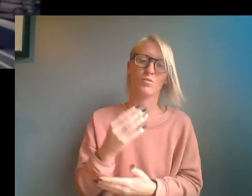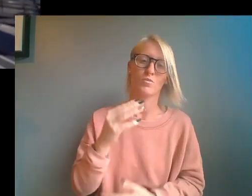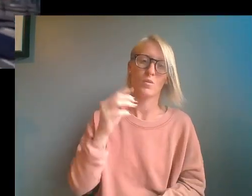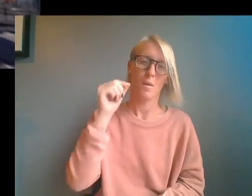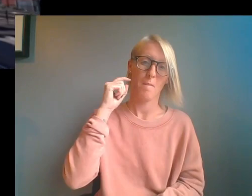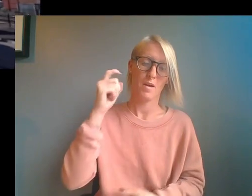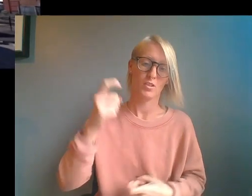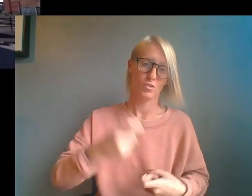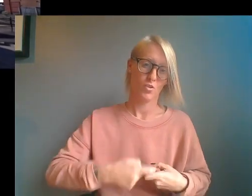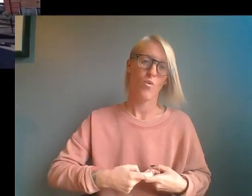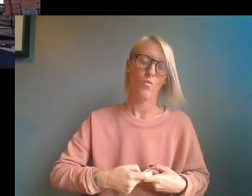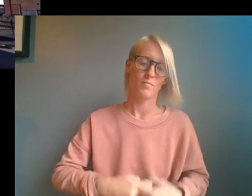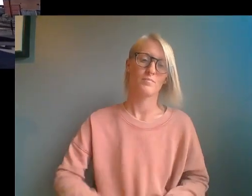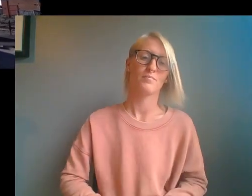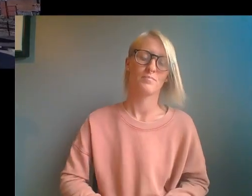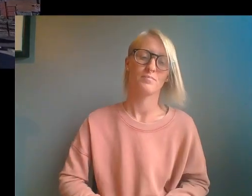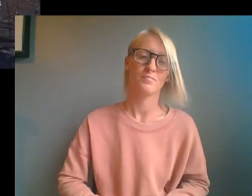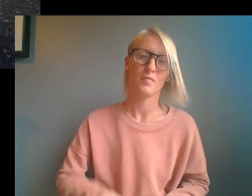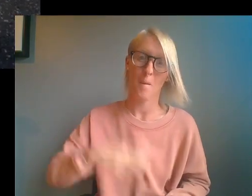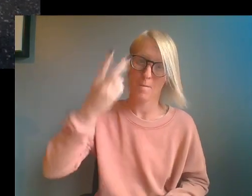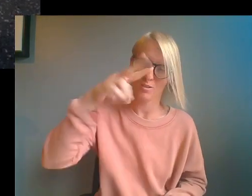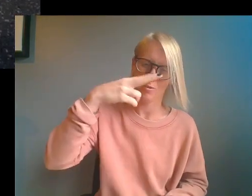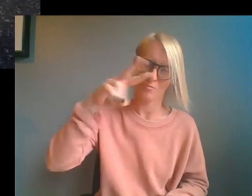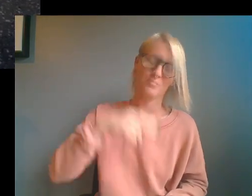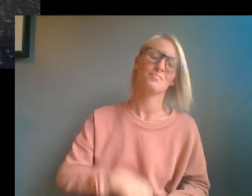the Flagstaff Visitor Center before we leave.